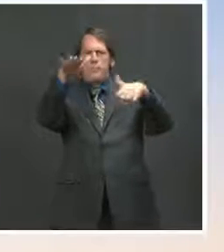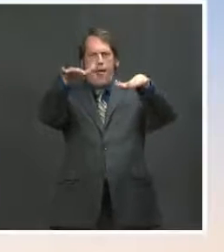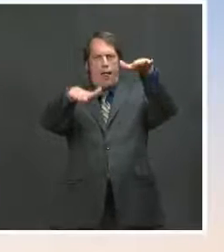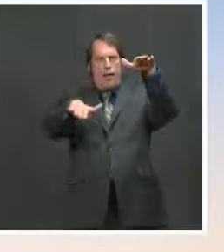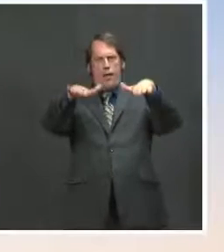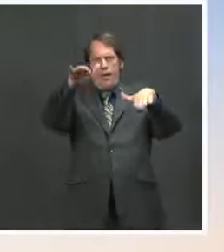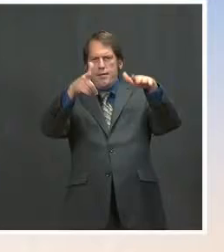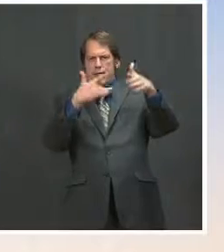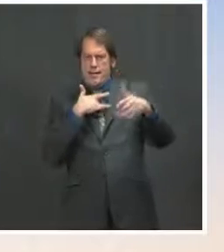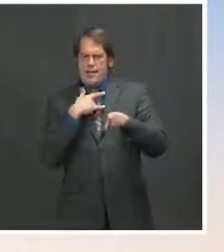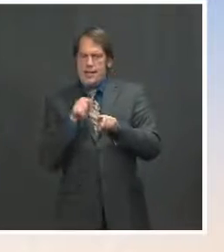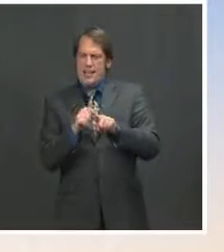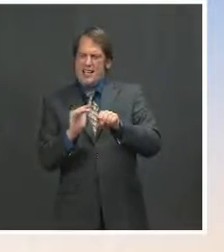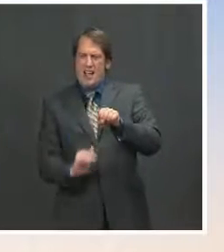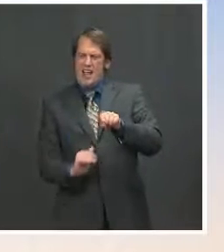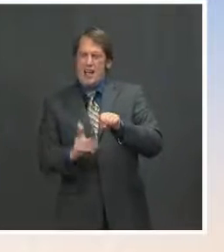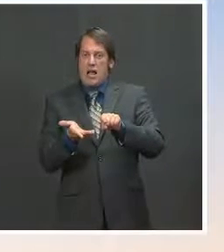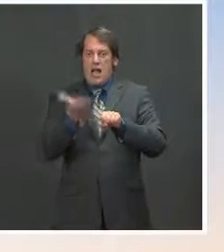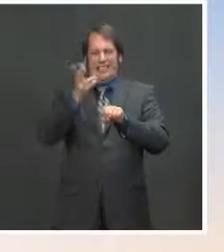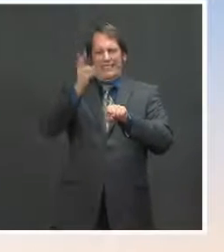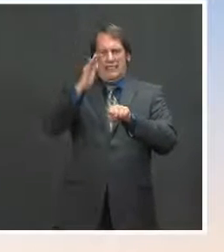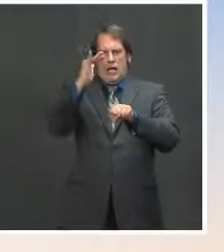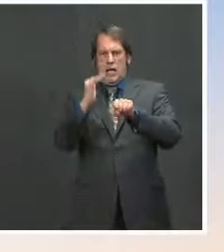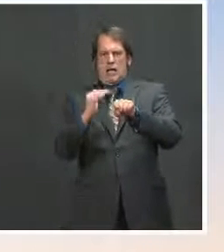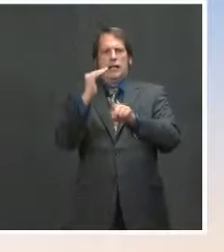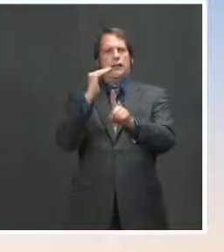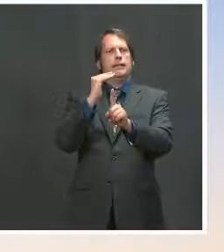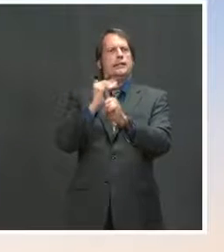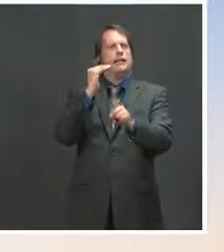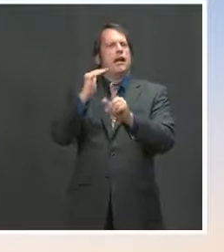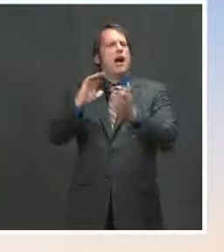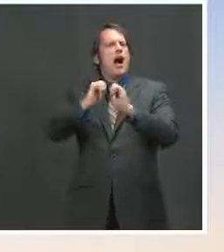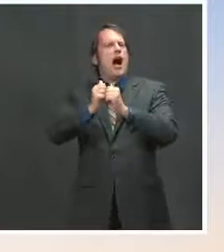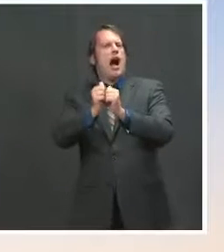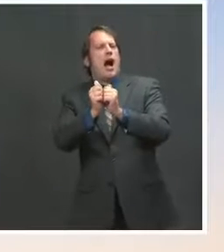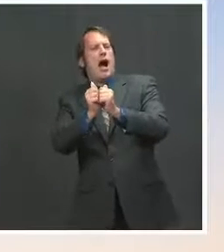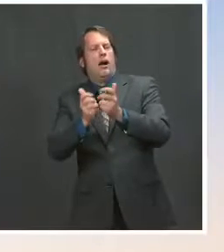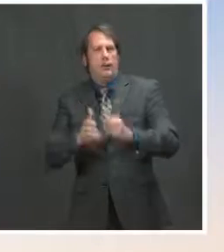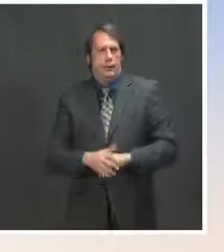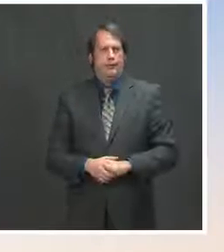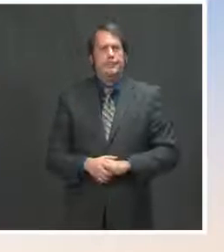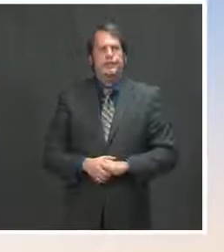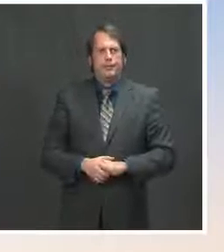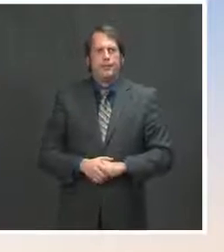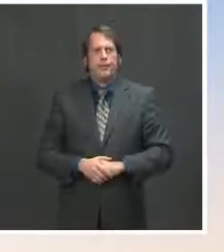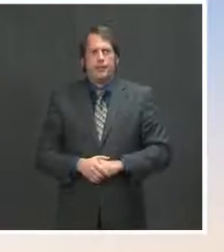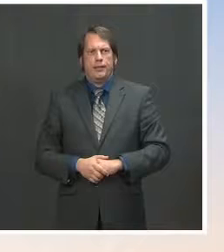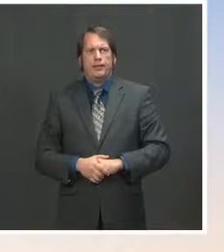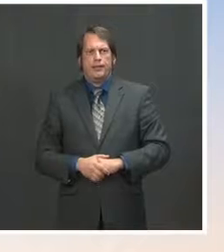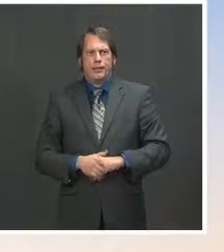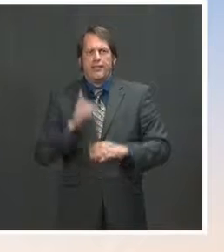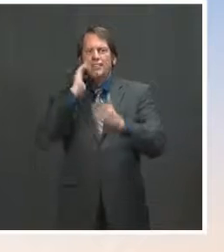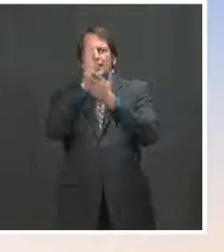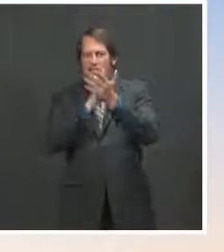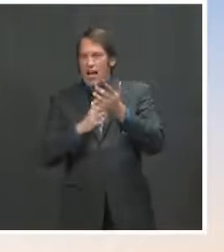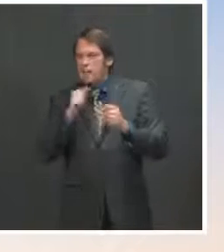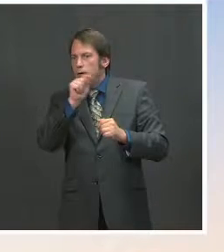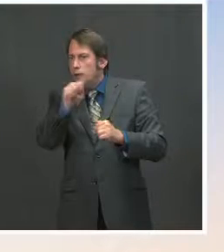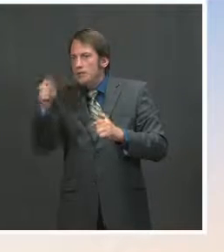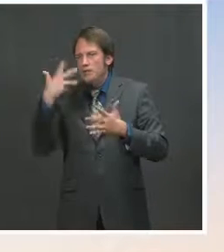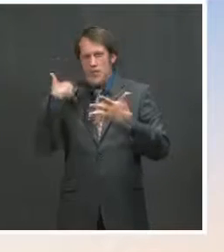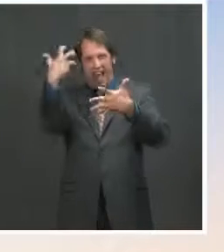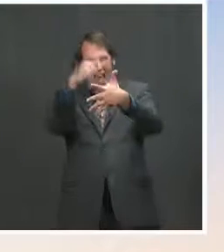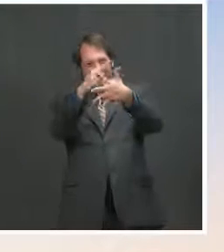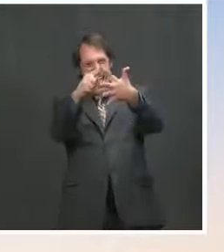the demands of climate change versus ones that may not be achievable and could lead to job losses in the